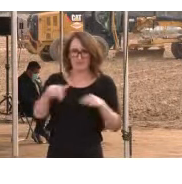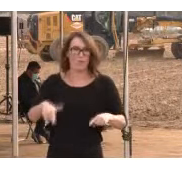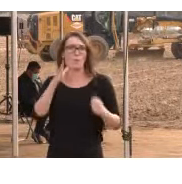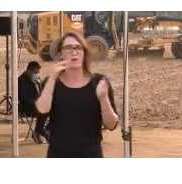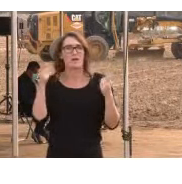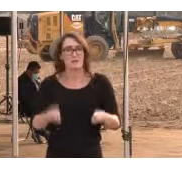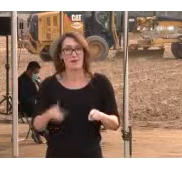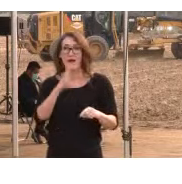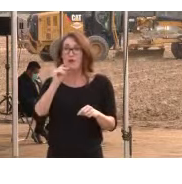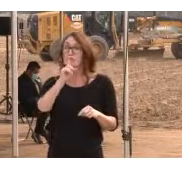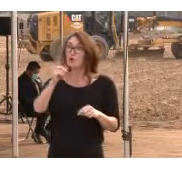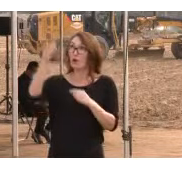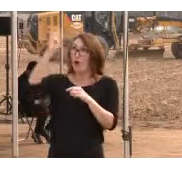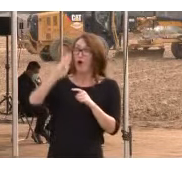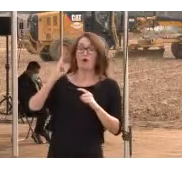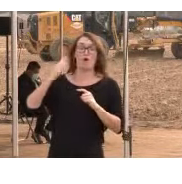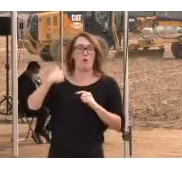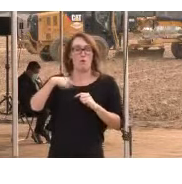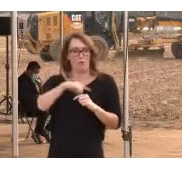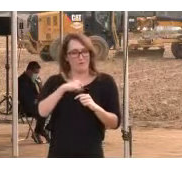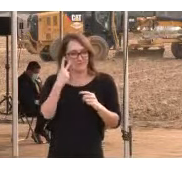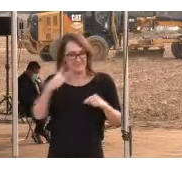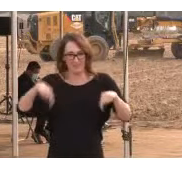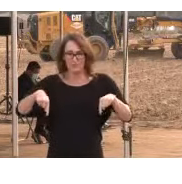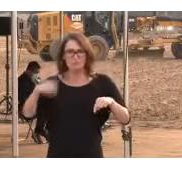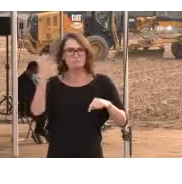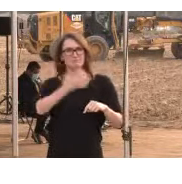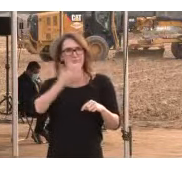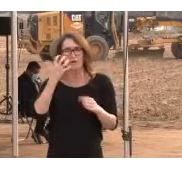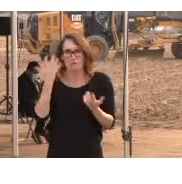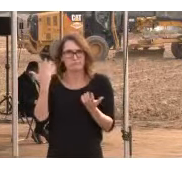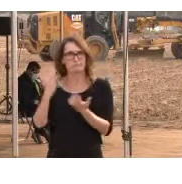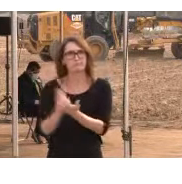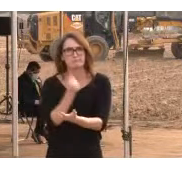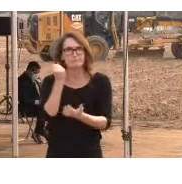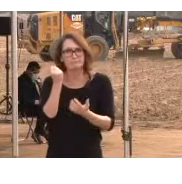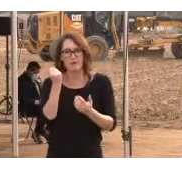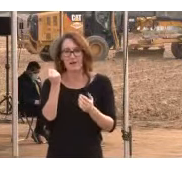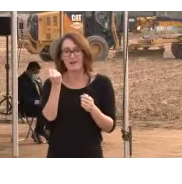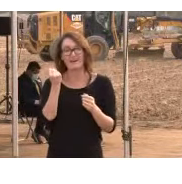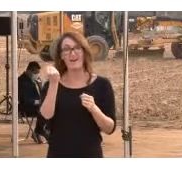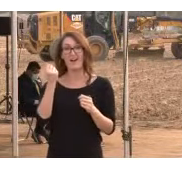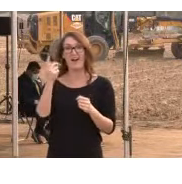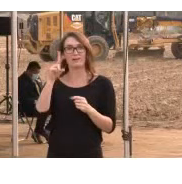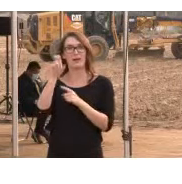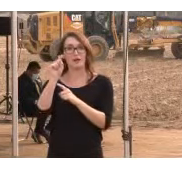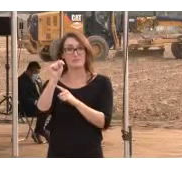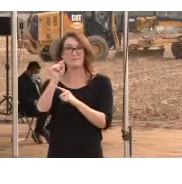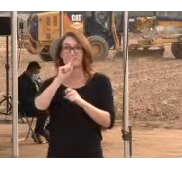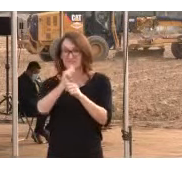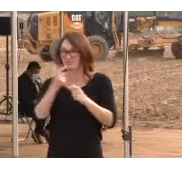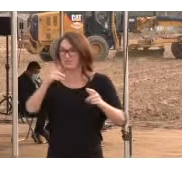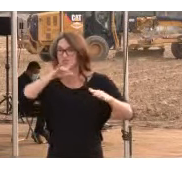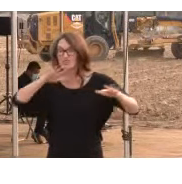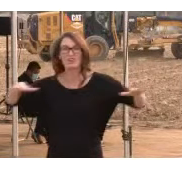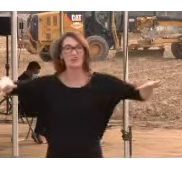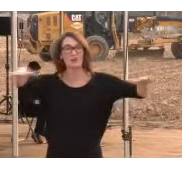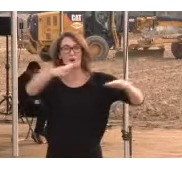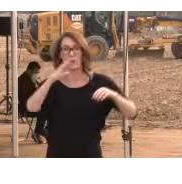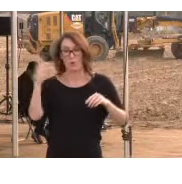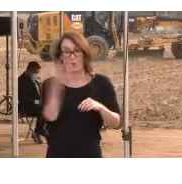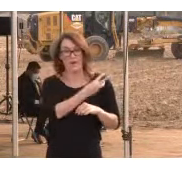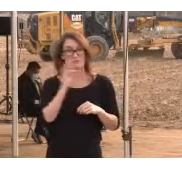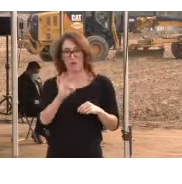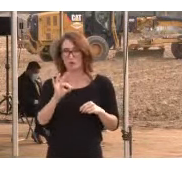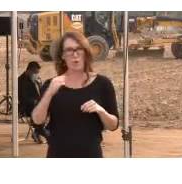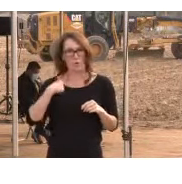community. And God, we see this as a time when the dust of West Fresno will be turned into